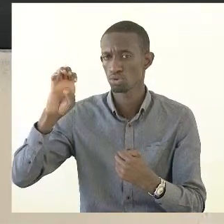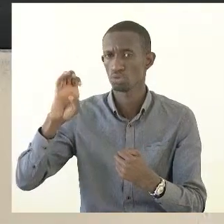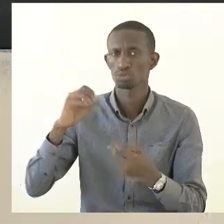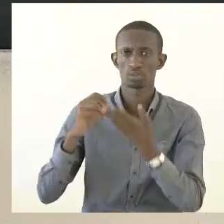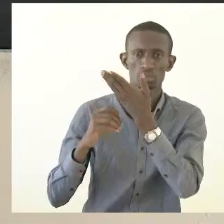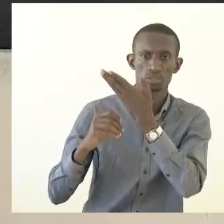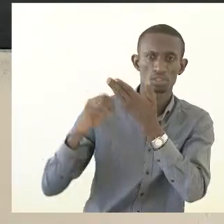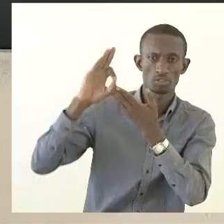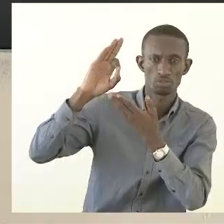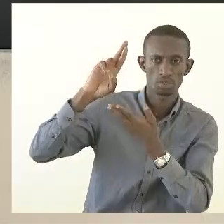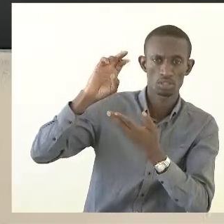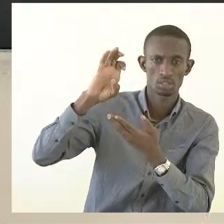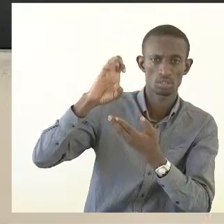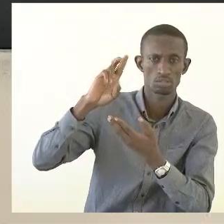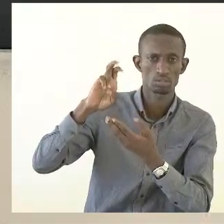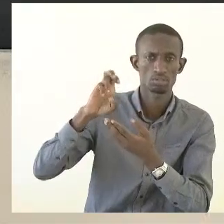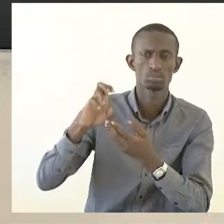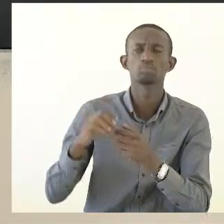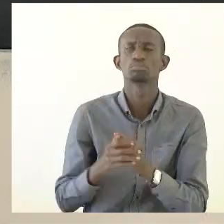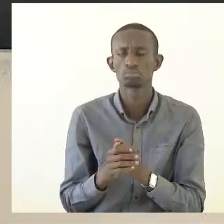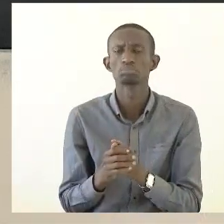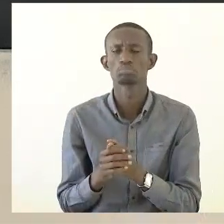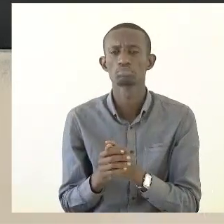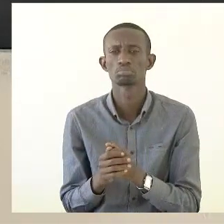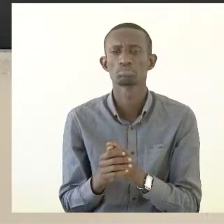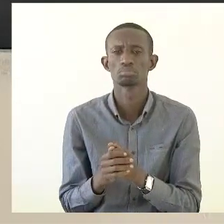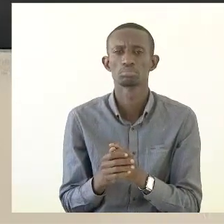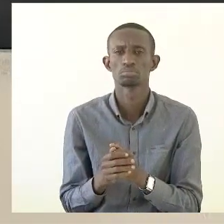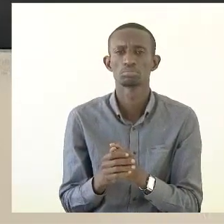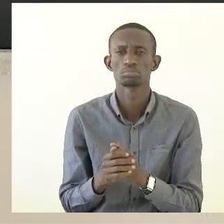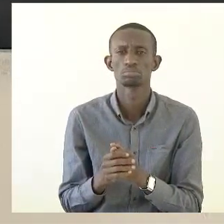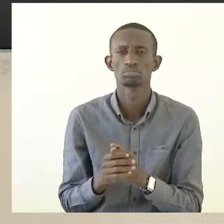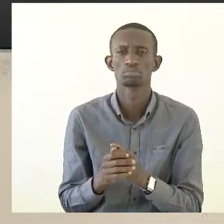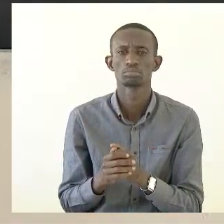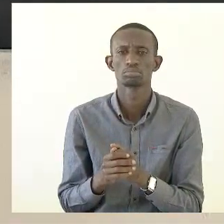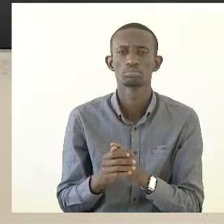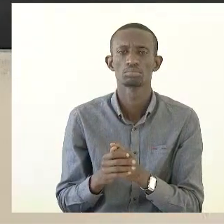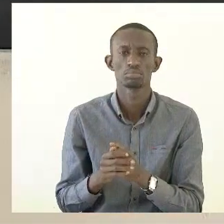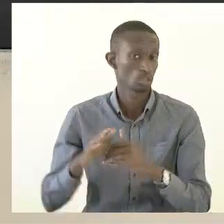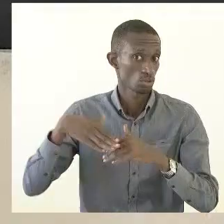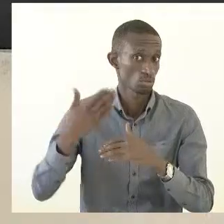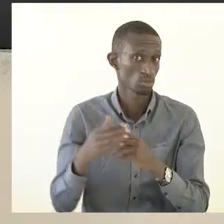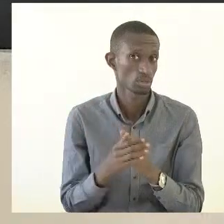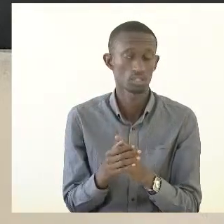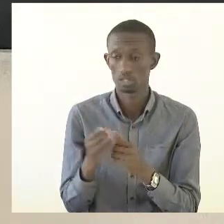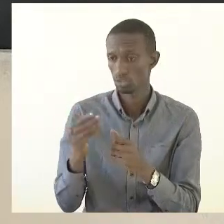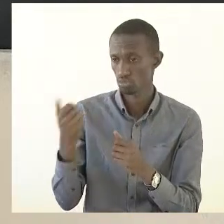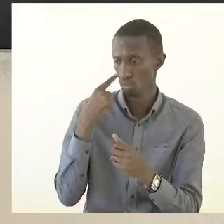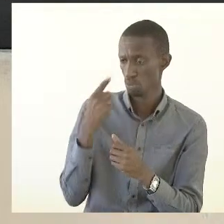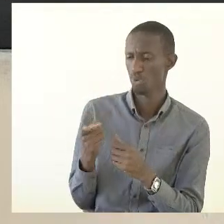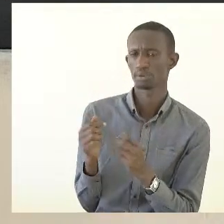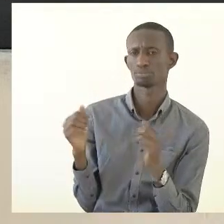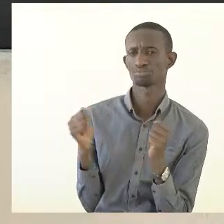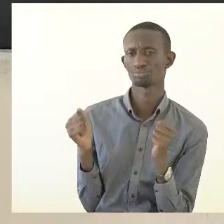going to have glucose and even the fructose. Then after you cool the solution. After cooling